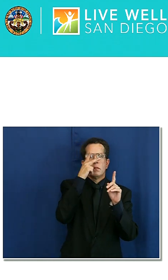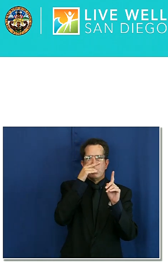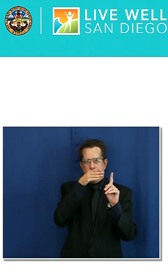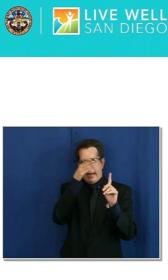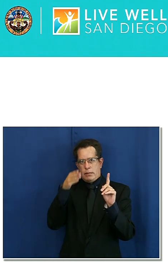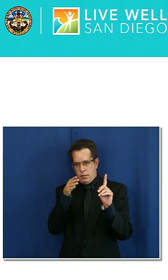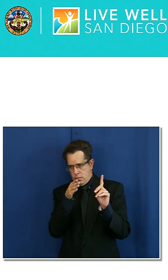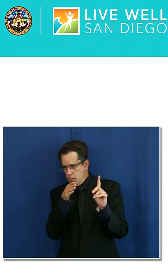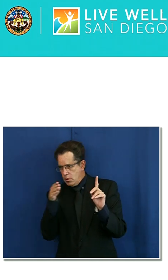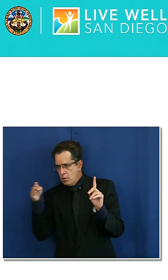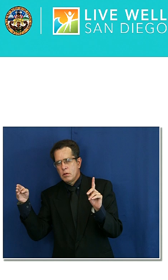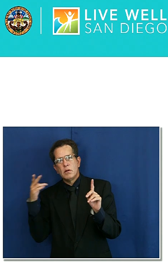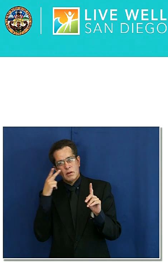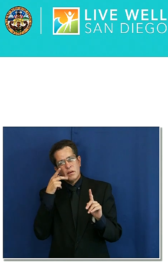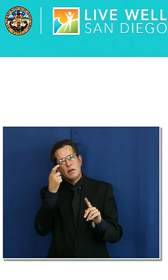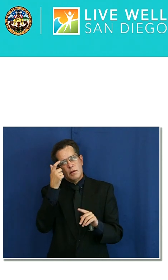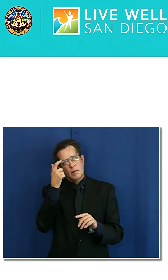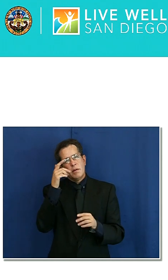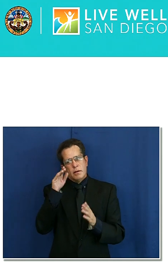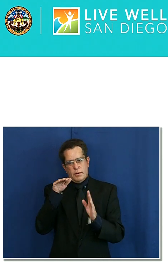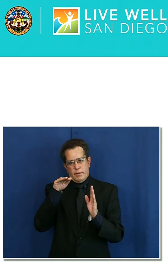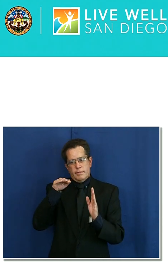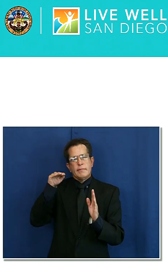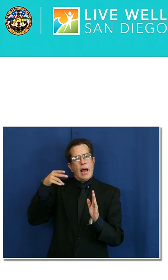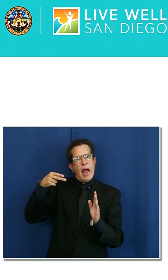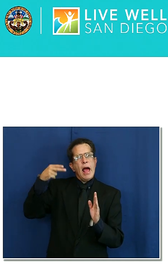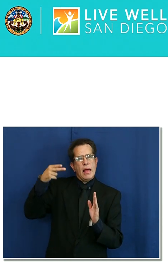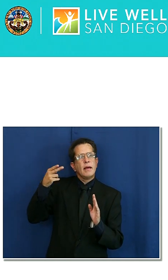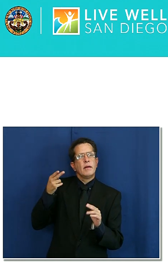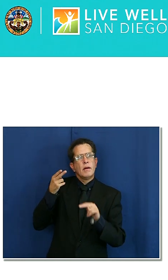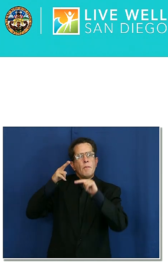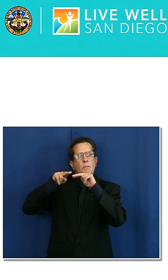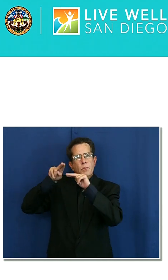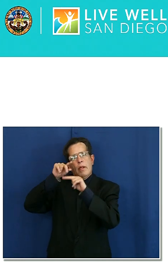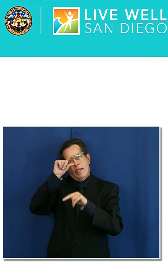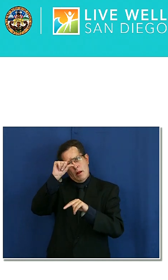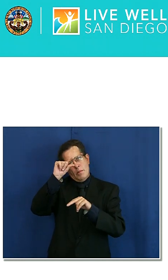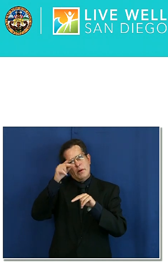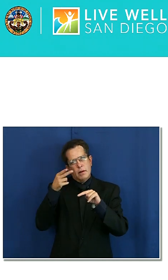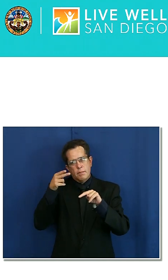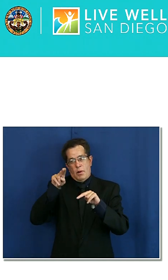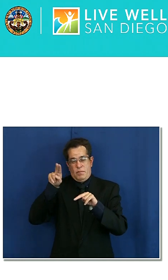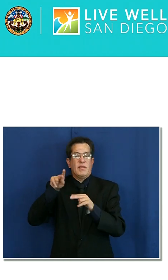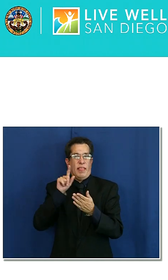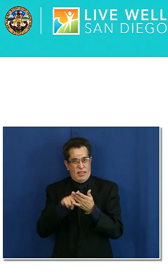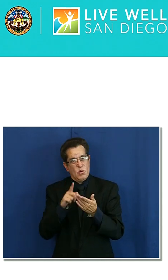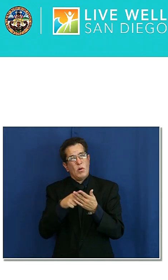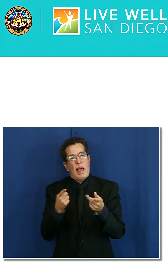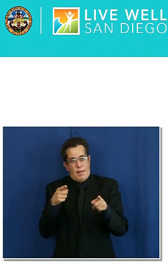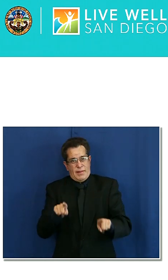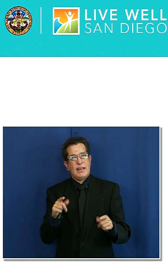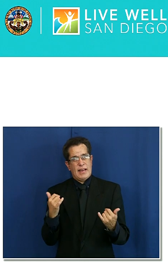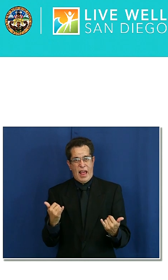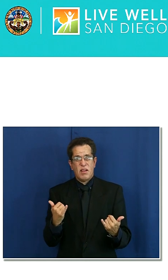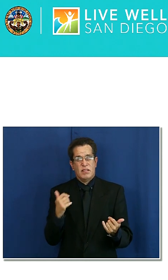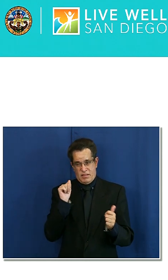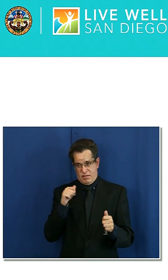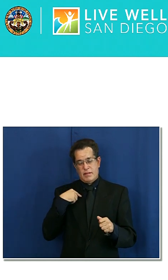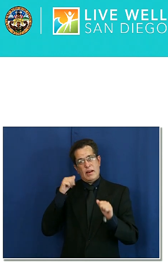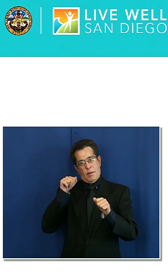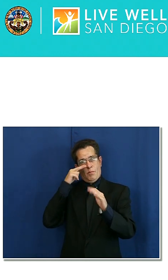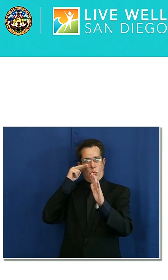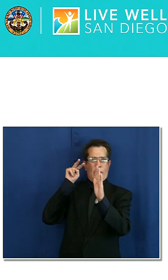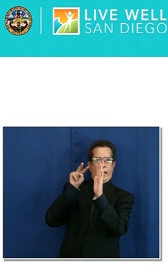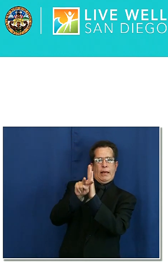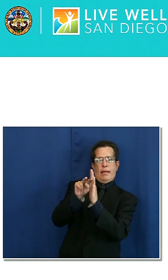curve in front of it, you can see that there is a slight upward trend there. It's ever so slight, and I would say that that's the case, and I think that it's predictable,